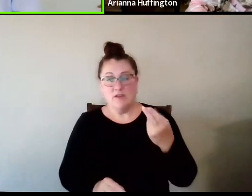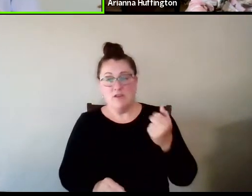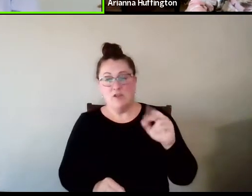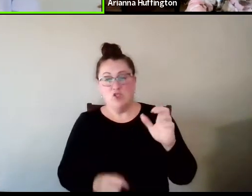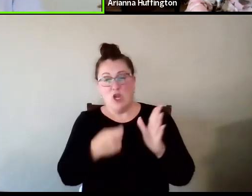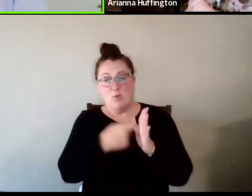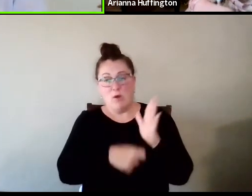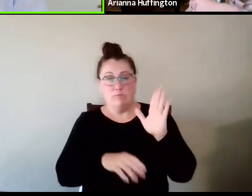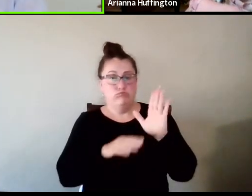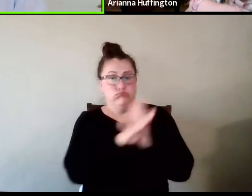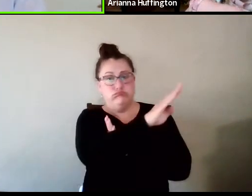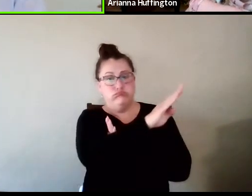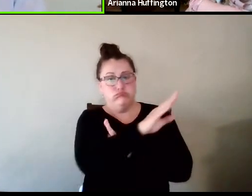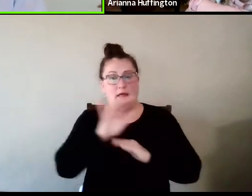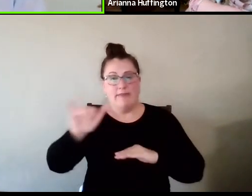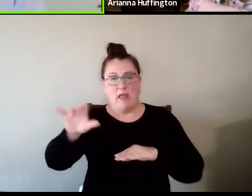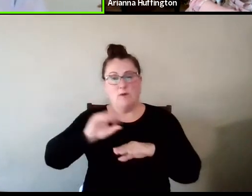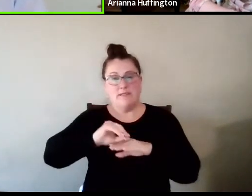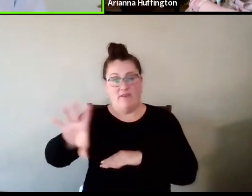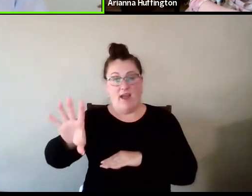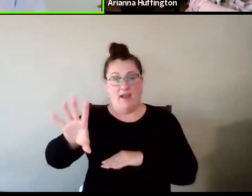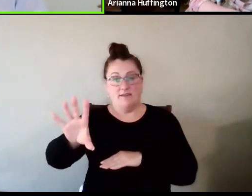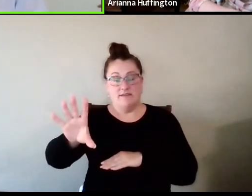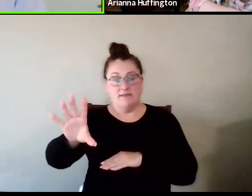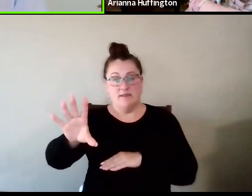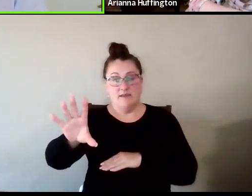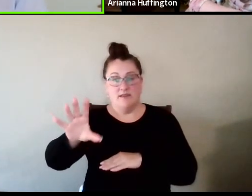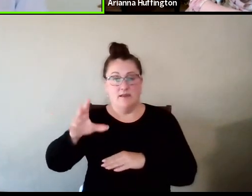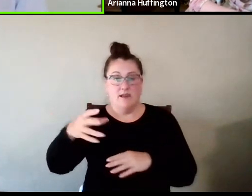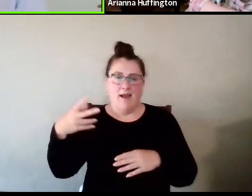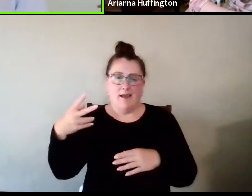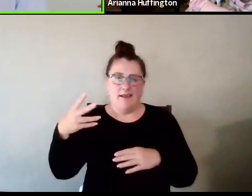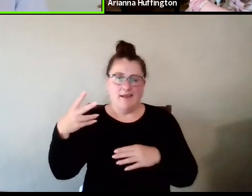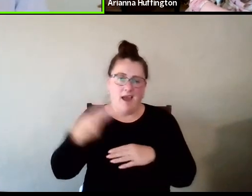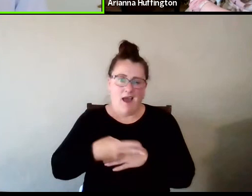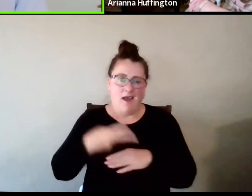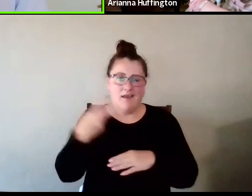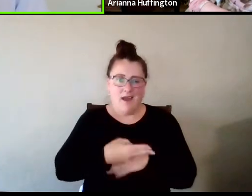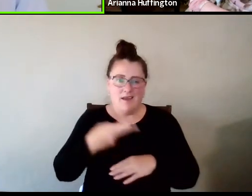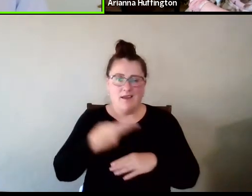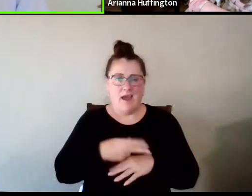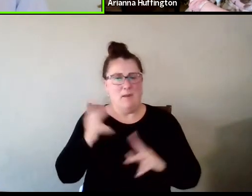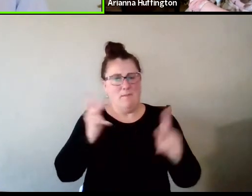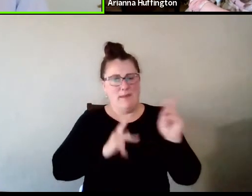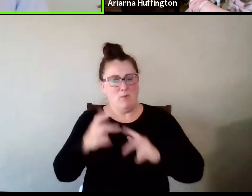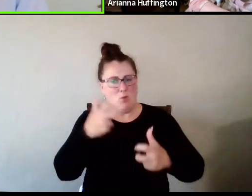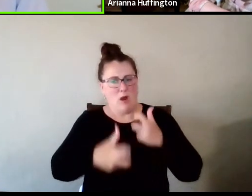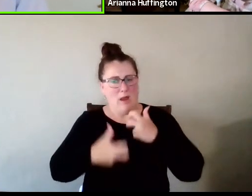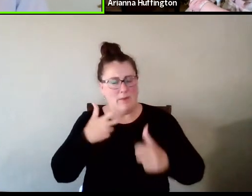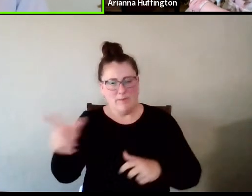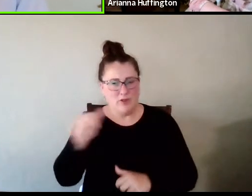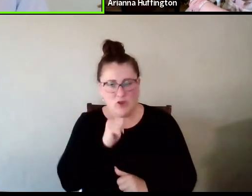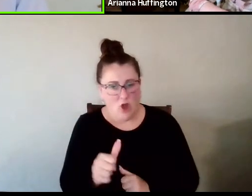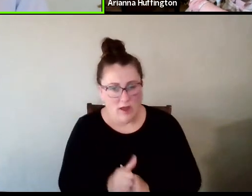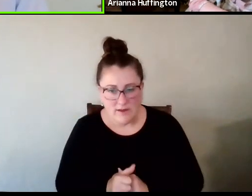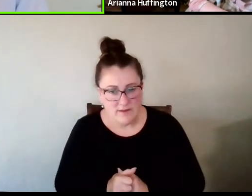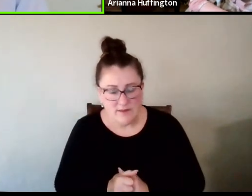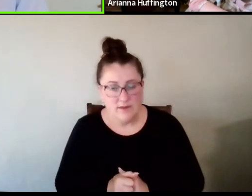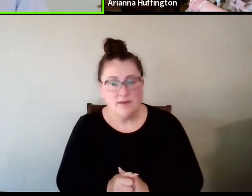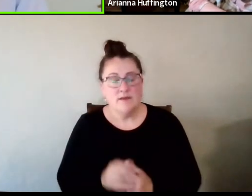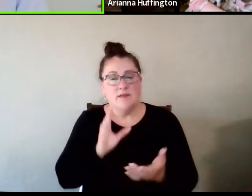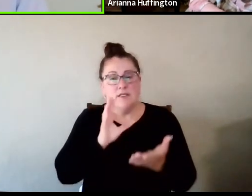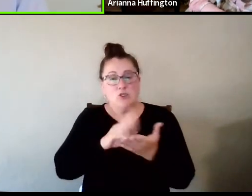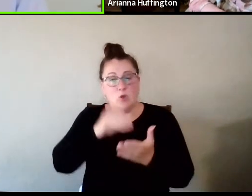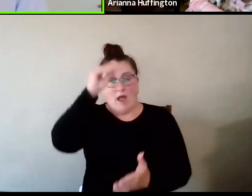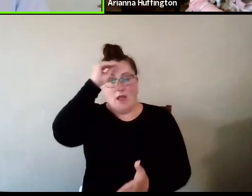at Best Buy, that was the advice I was getting, cut, cut, cut, like if people were the problem. And so what I've learned in the last, you